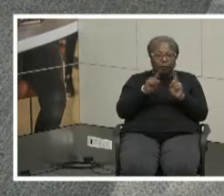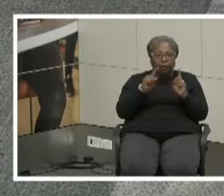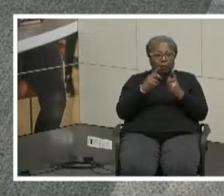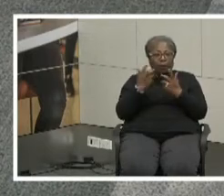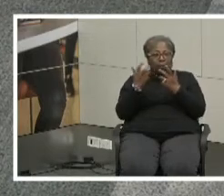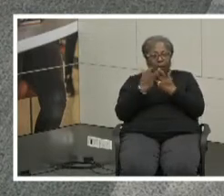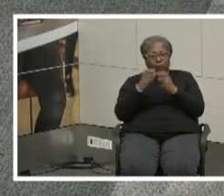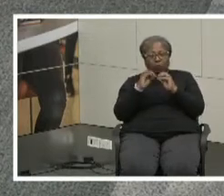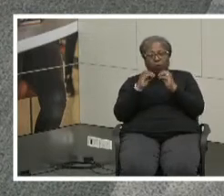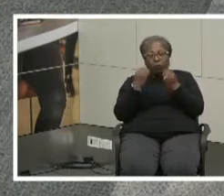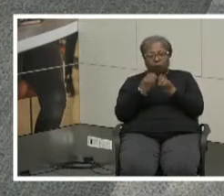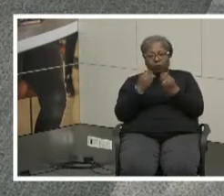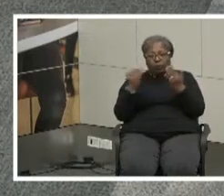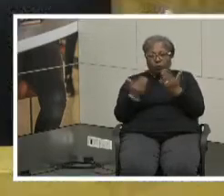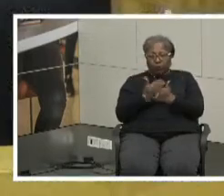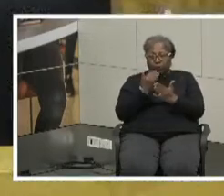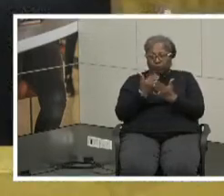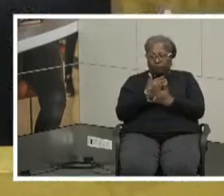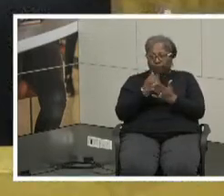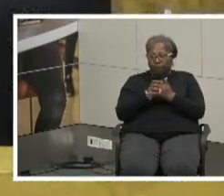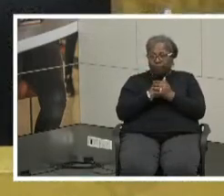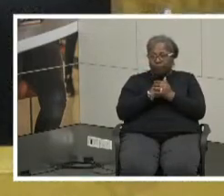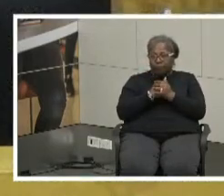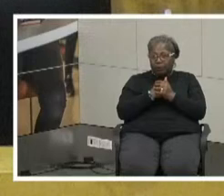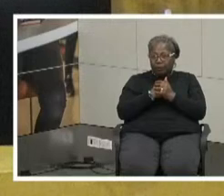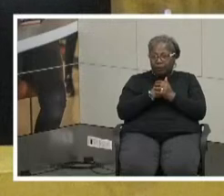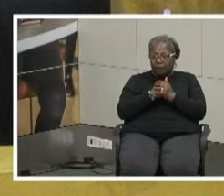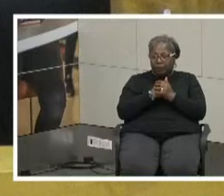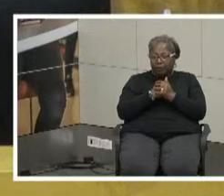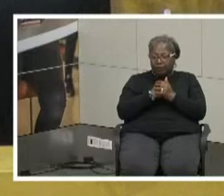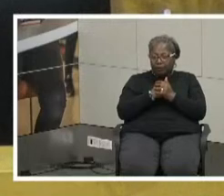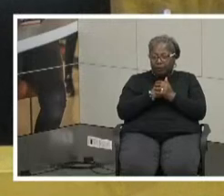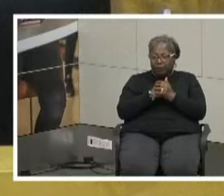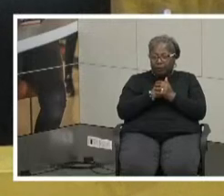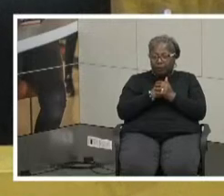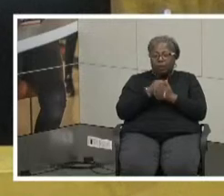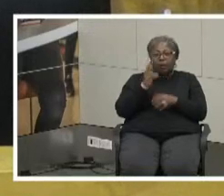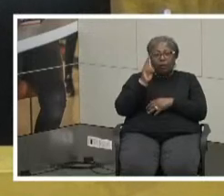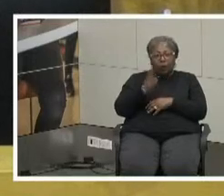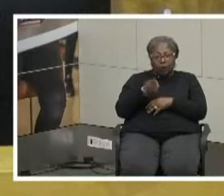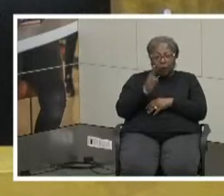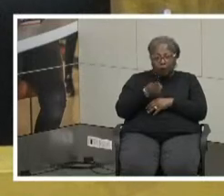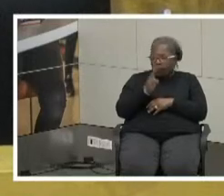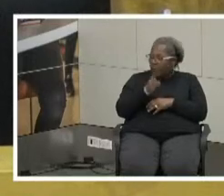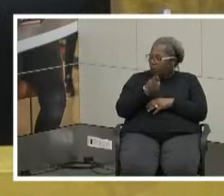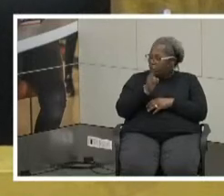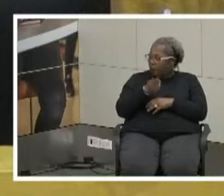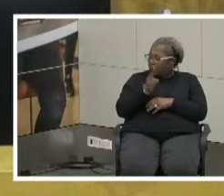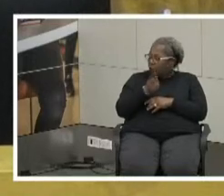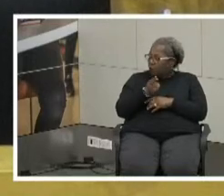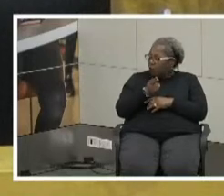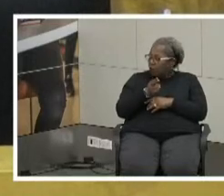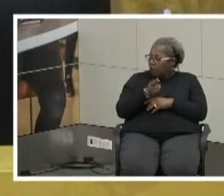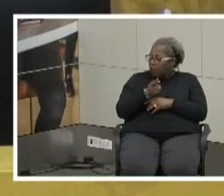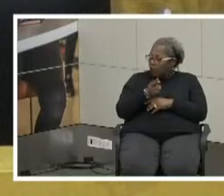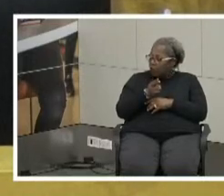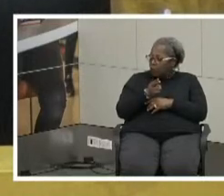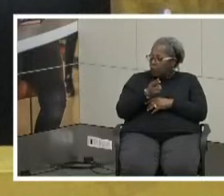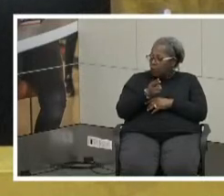partner organization is new okay and then my next question is historically historically